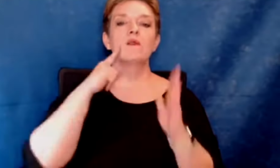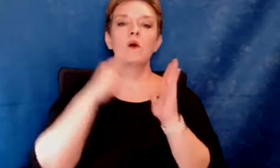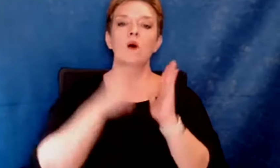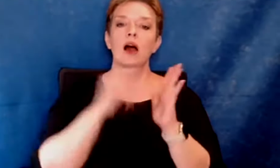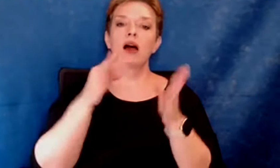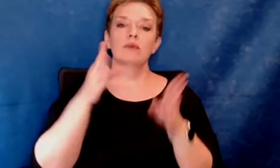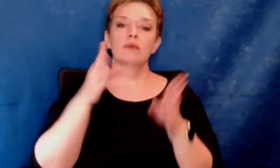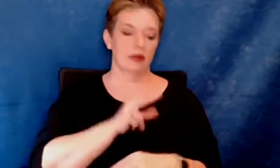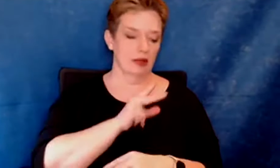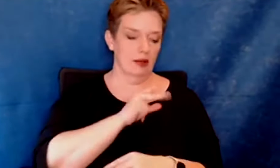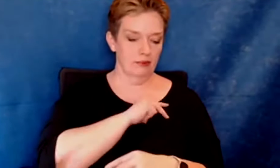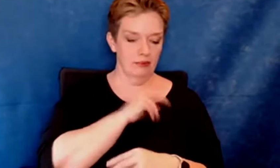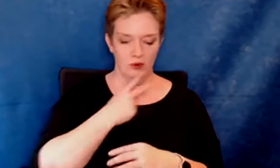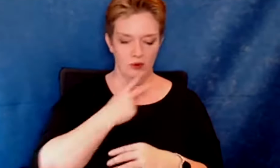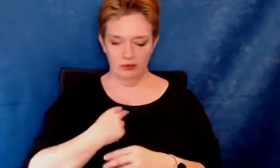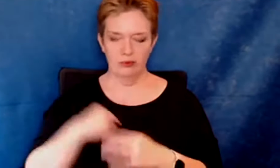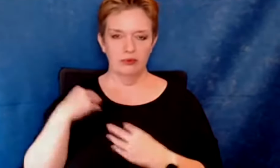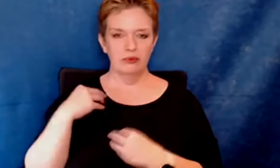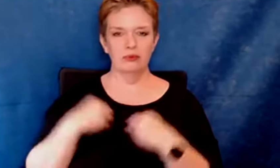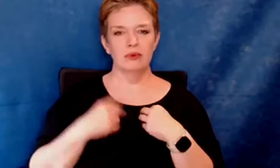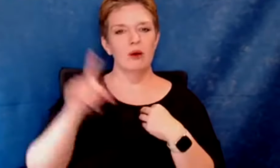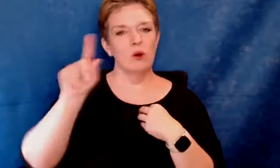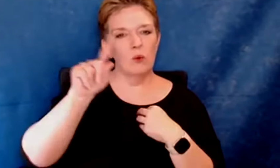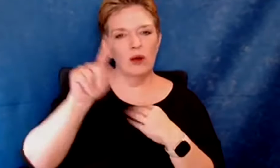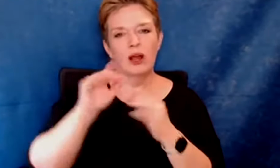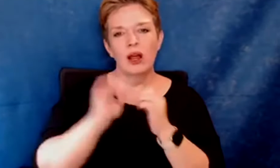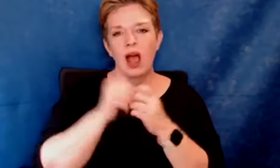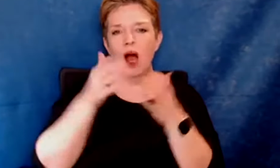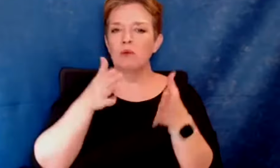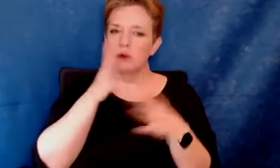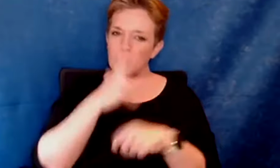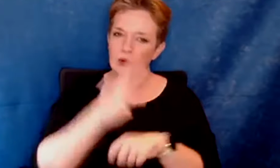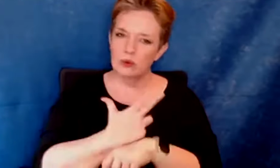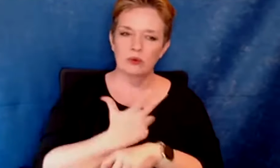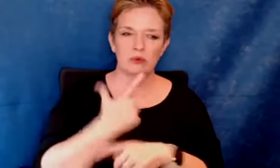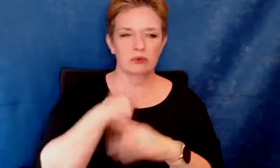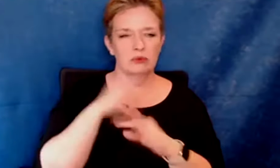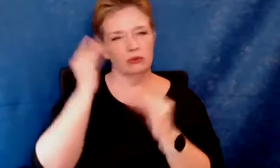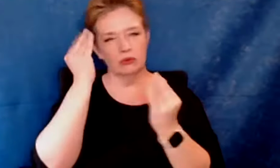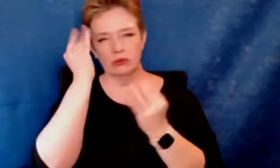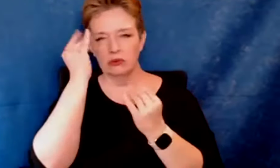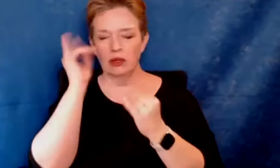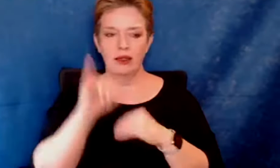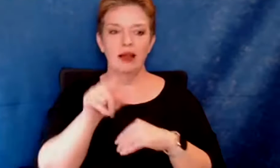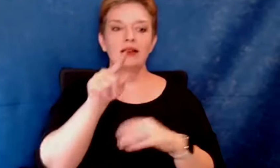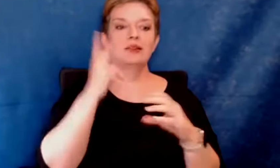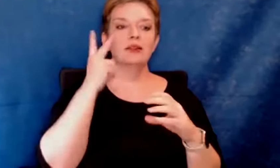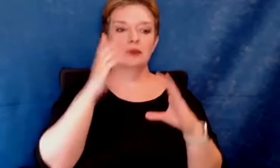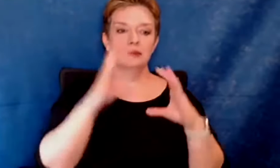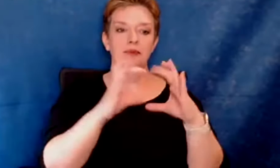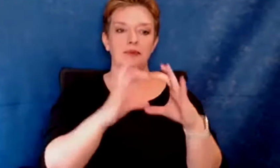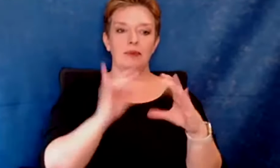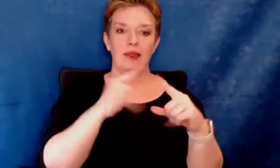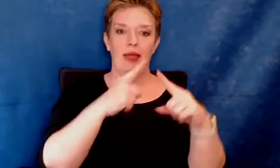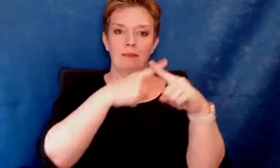kind of interact with it. This is an example of some of those X marks that I found